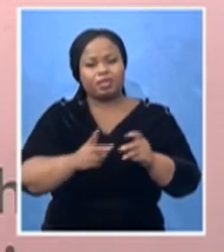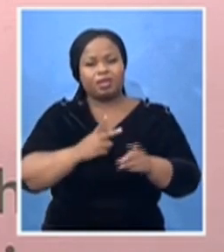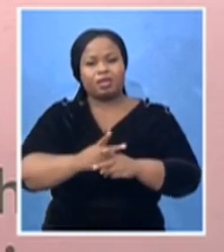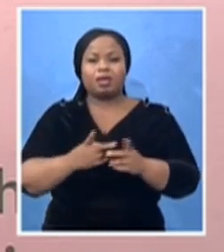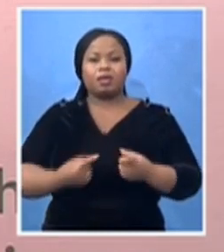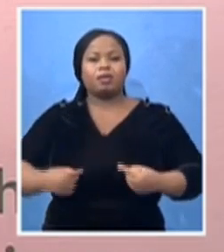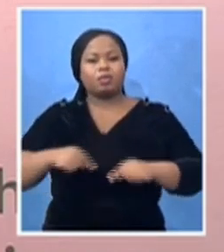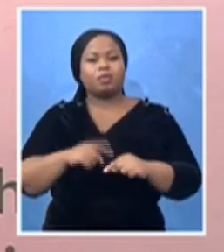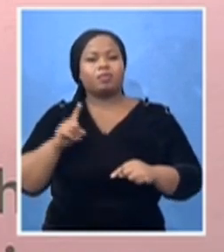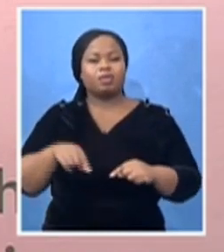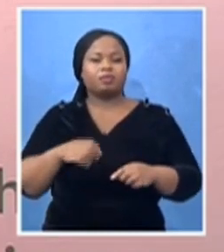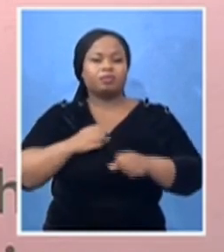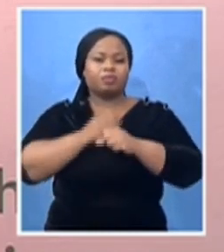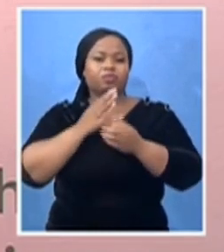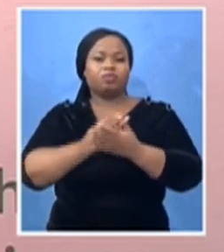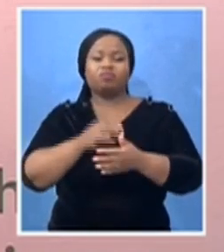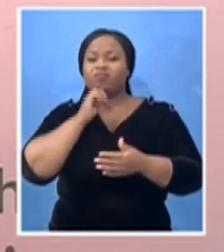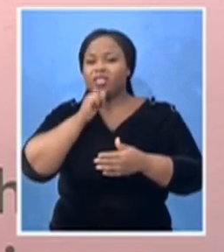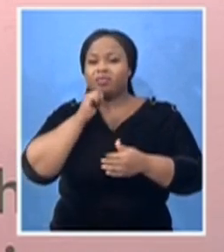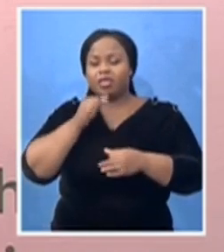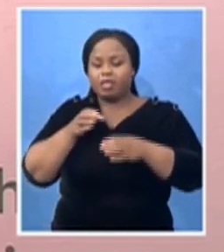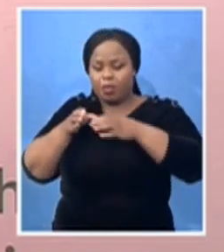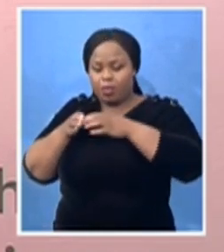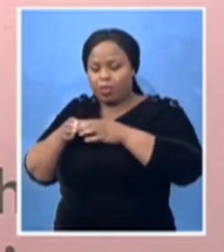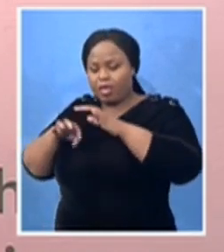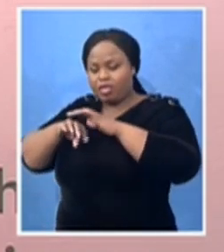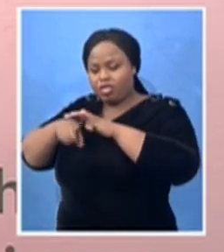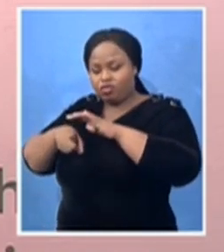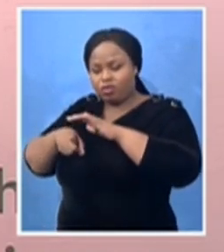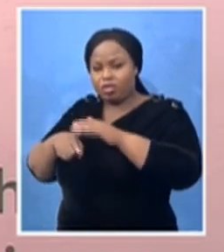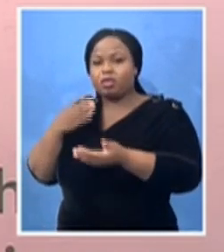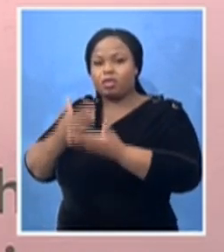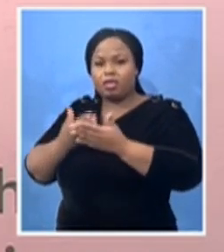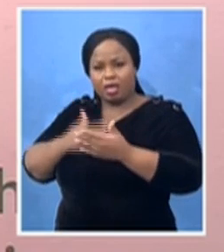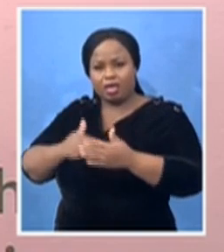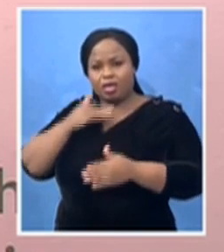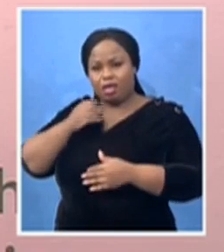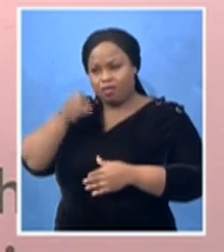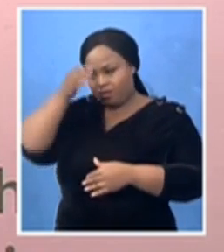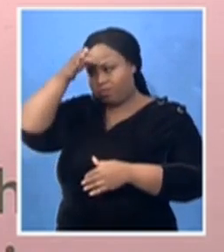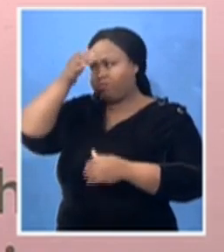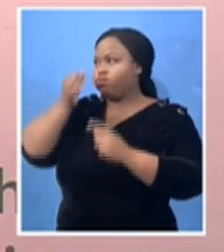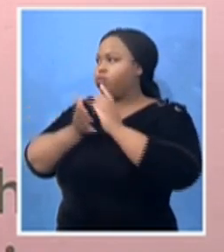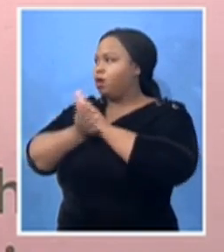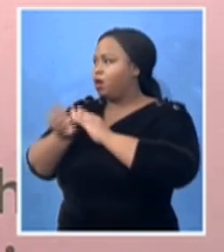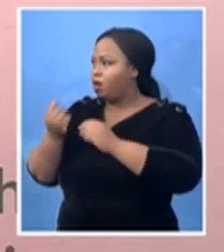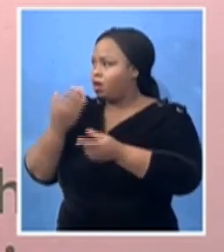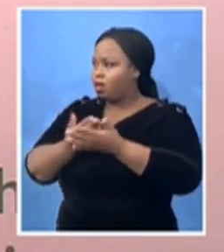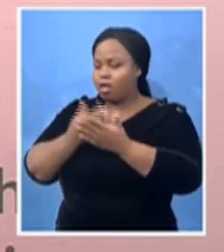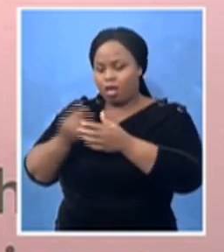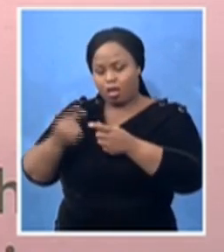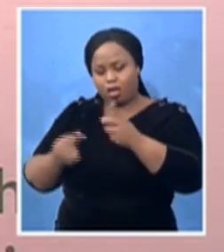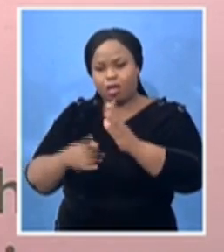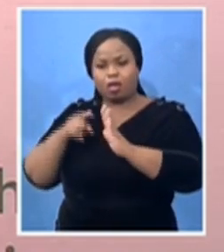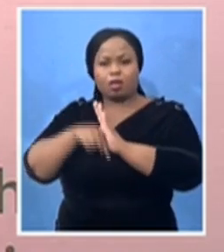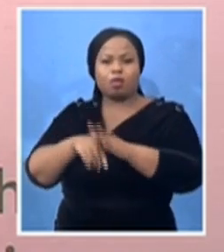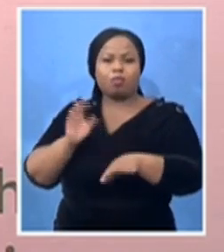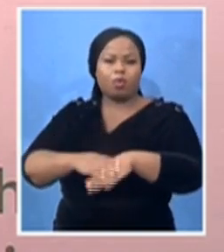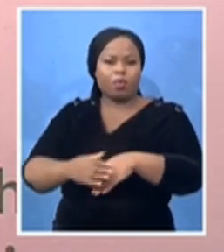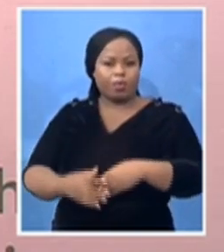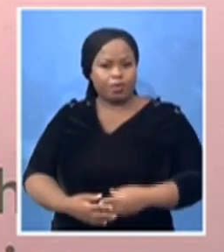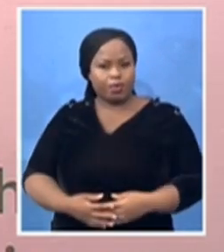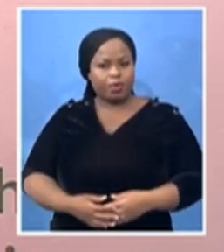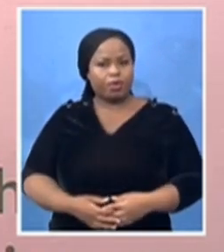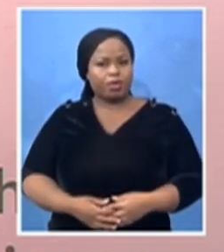districts, there's adequate expertise to be able to cover at that level. So there's a fear or a